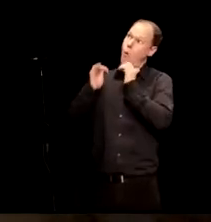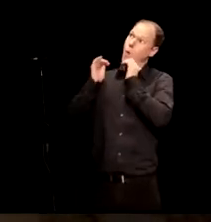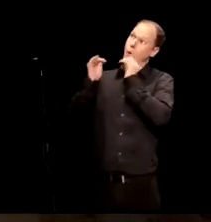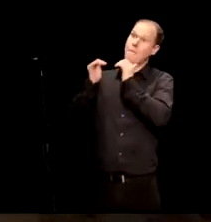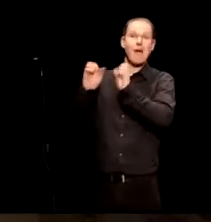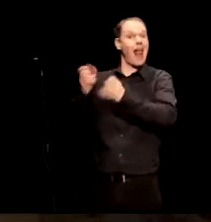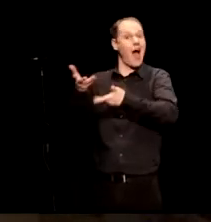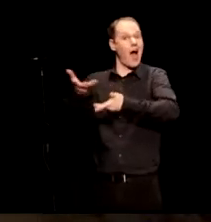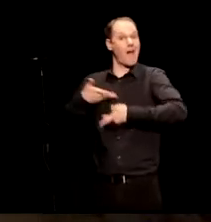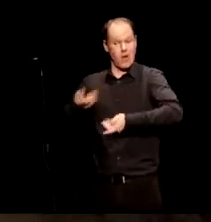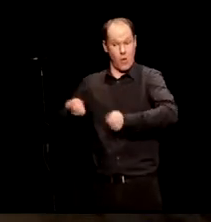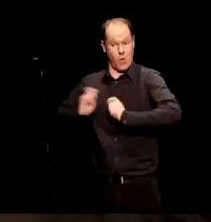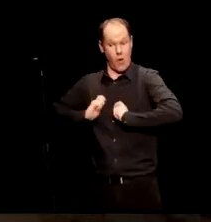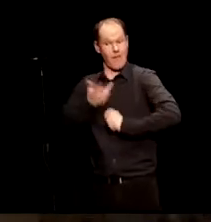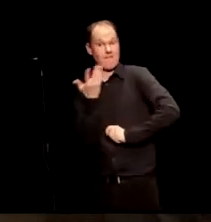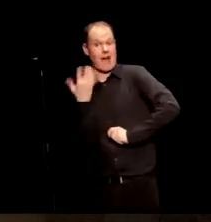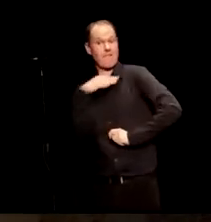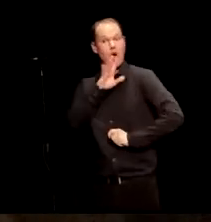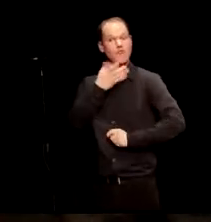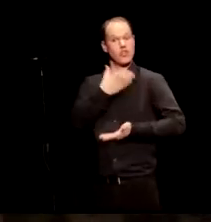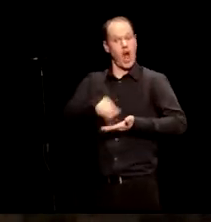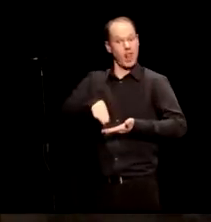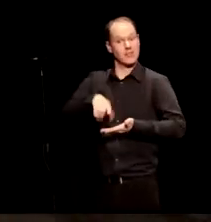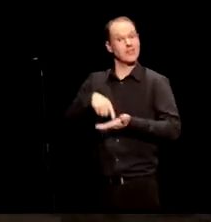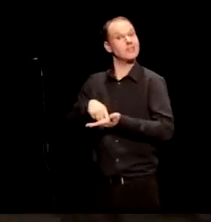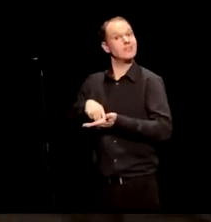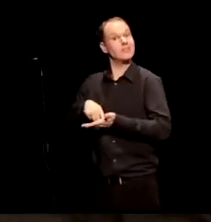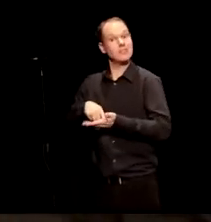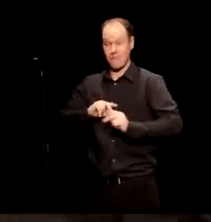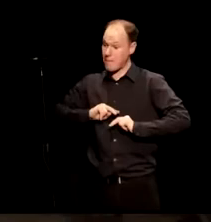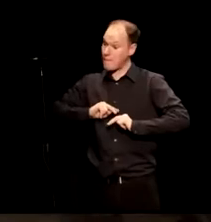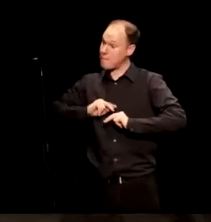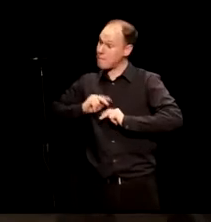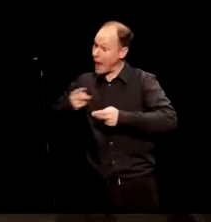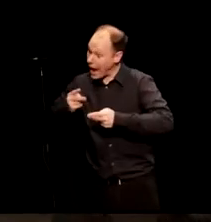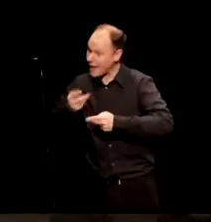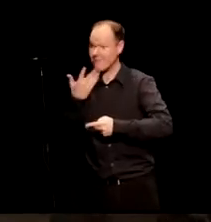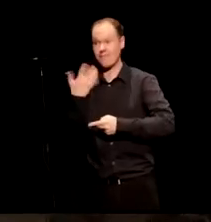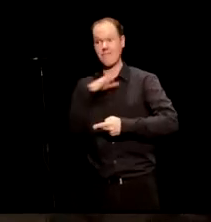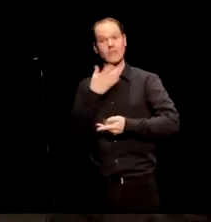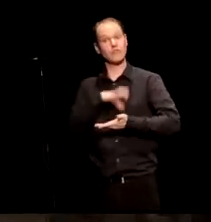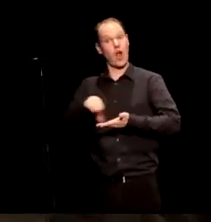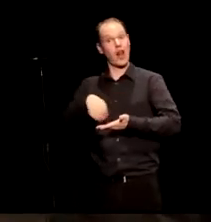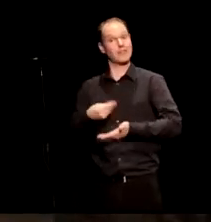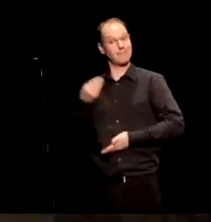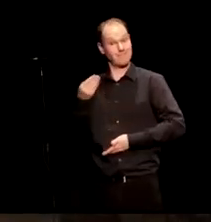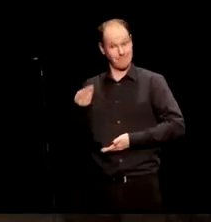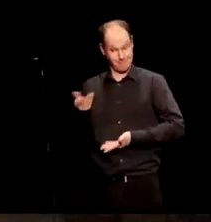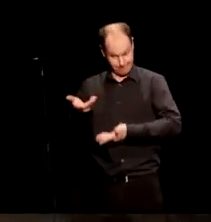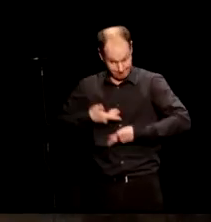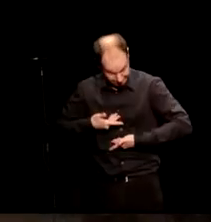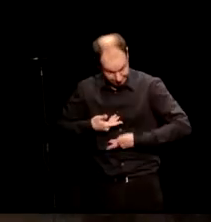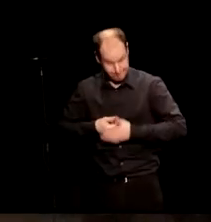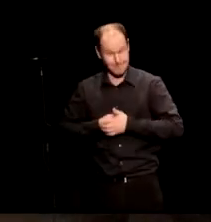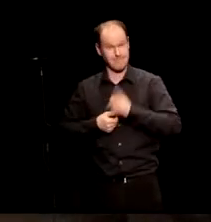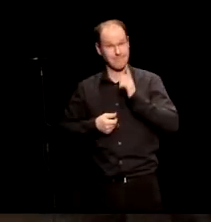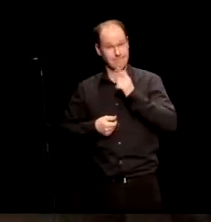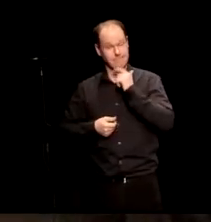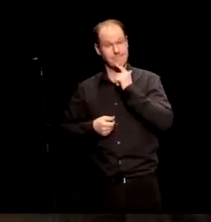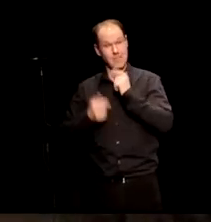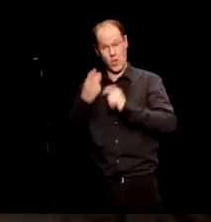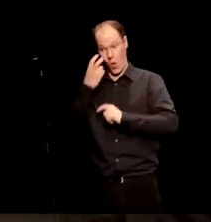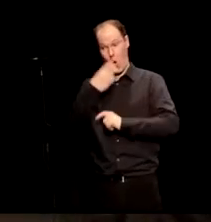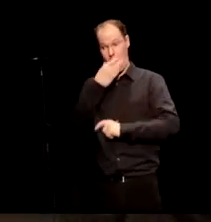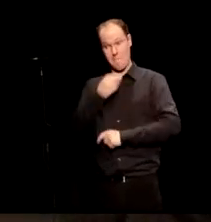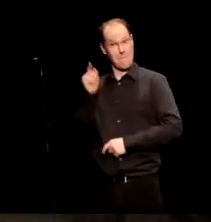reward of $500 for its return. Now, I have come to the conclusion that the old man